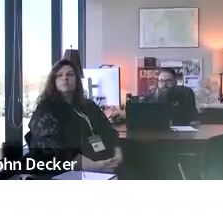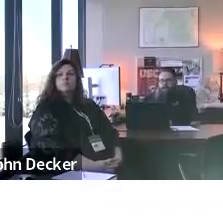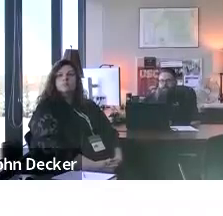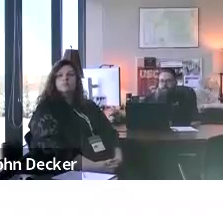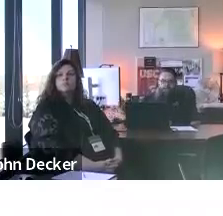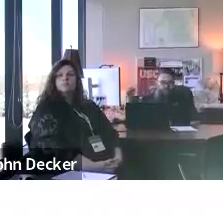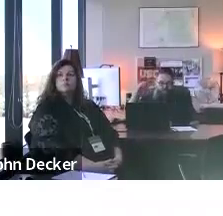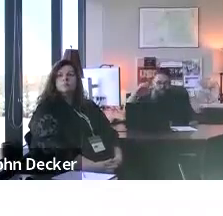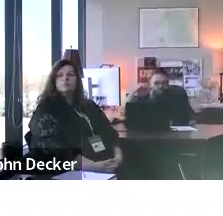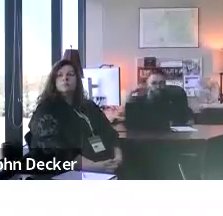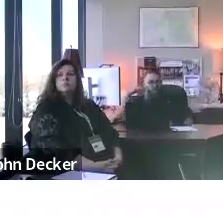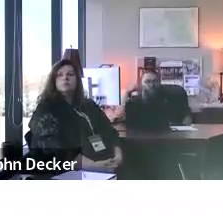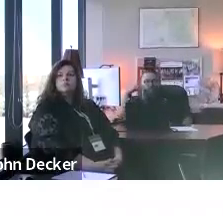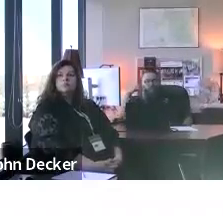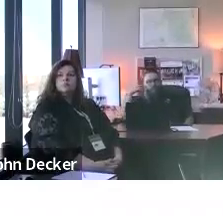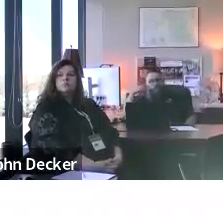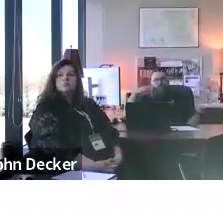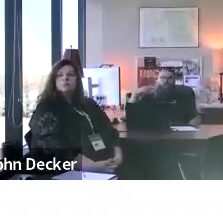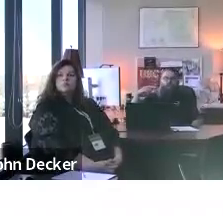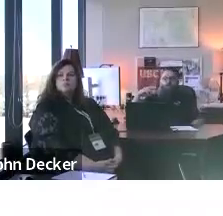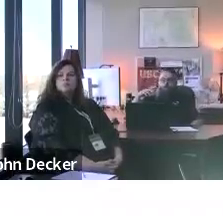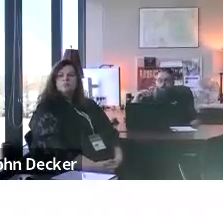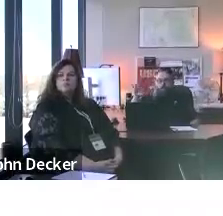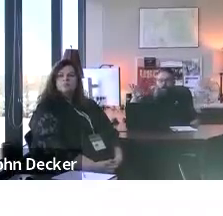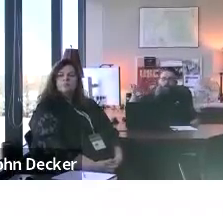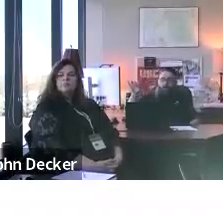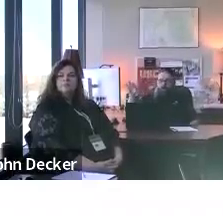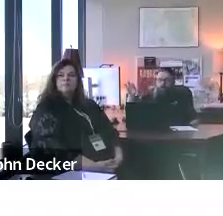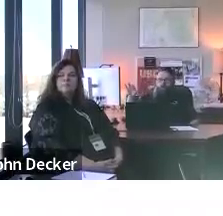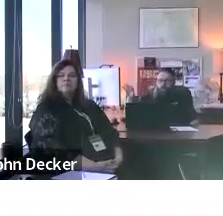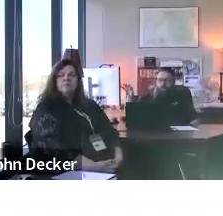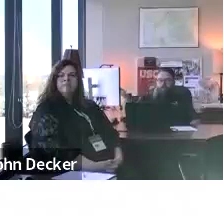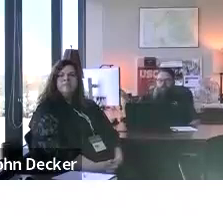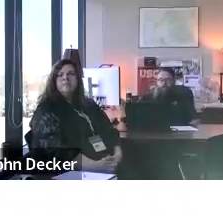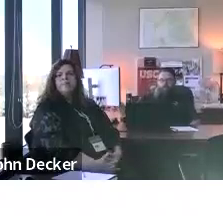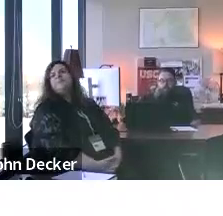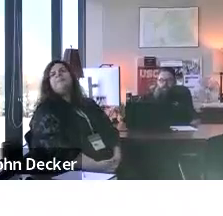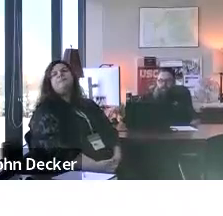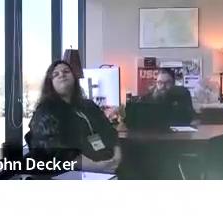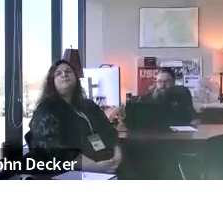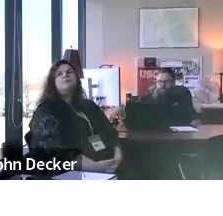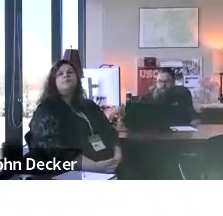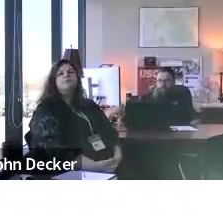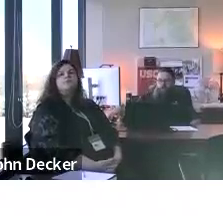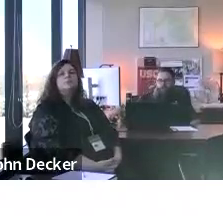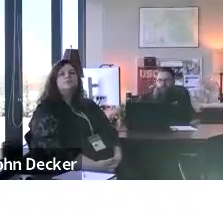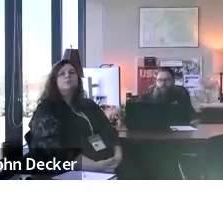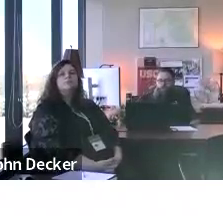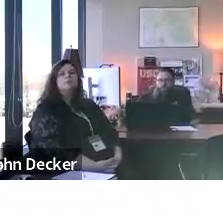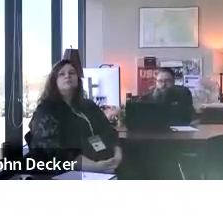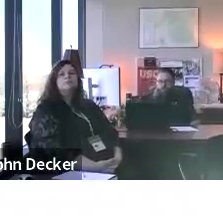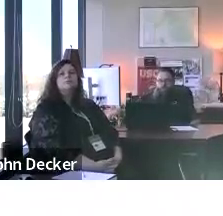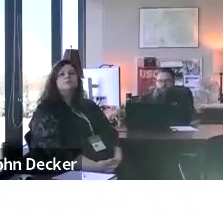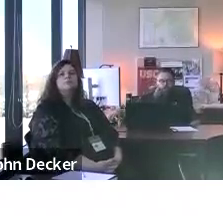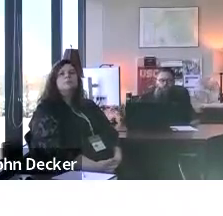and it's going to detail the necessary steps. Some service providers are not included in the rate reform activities.